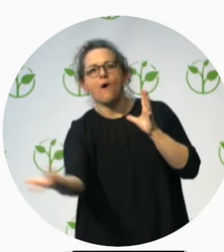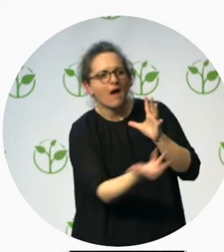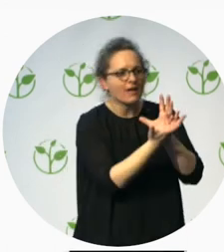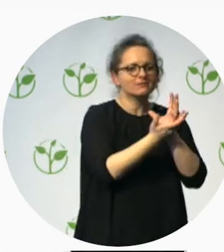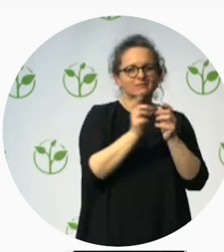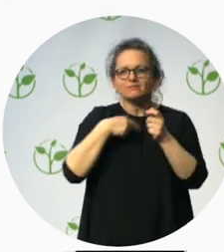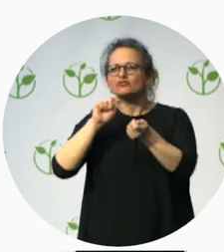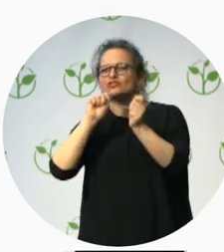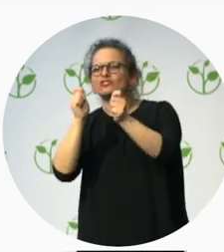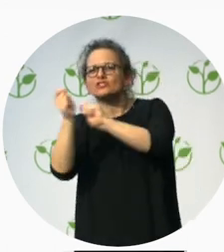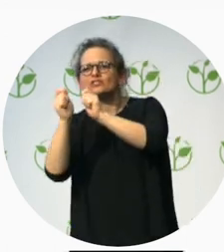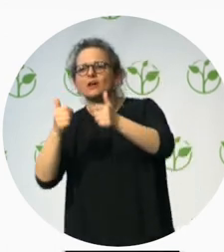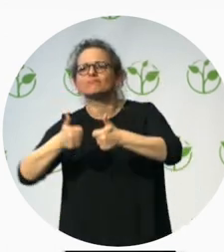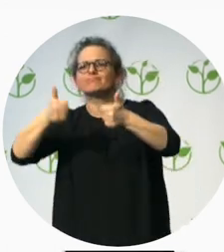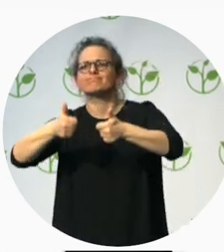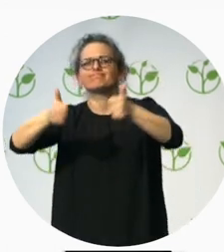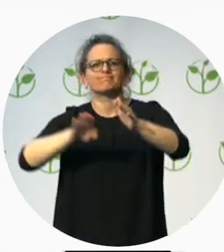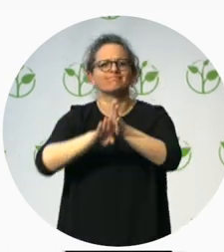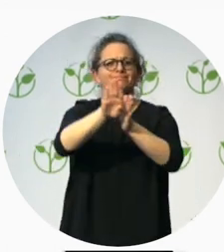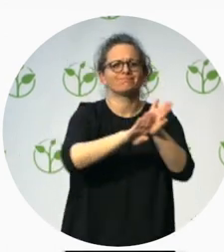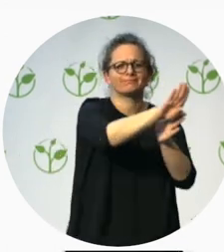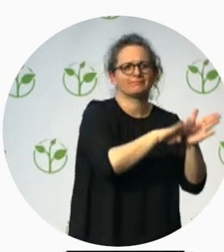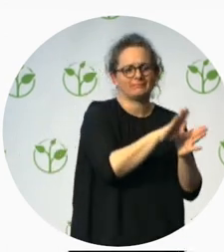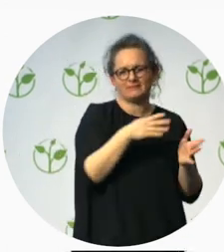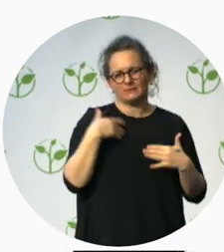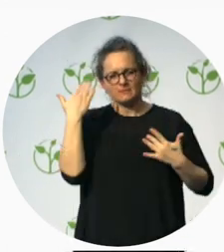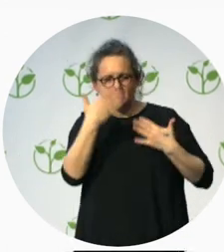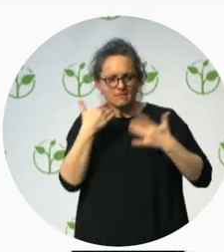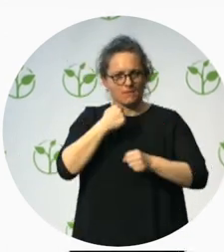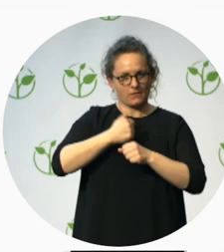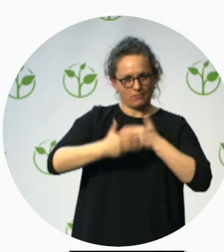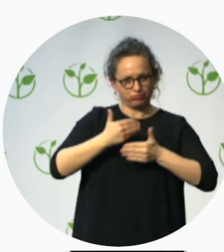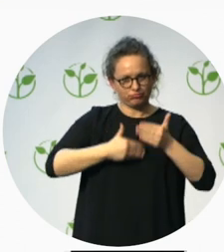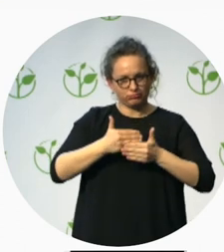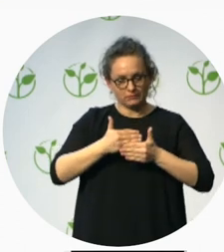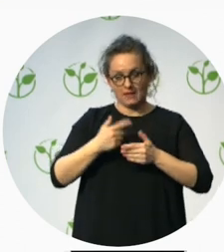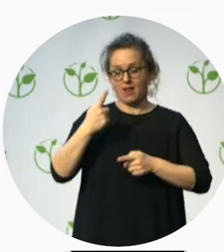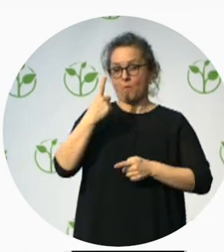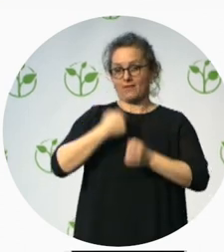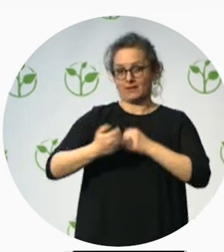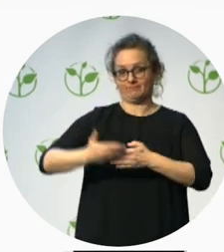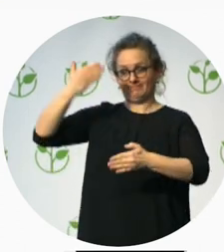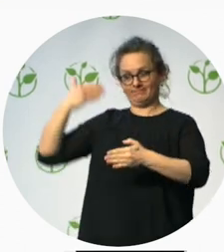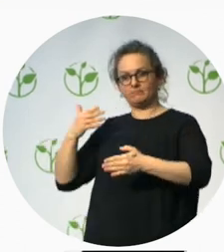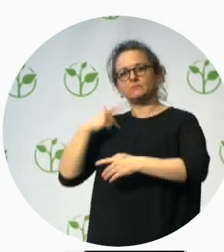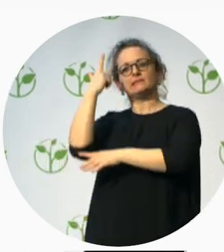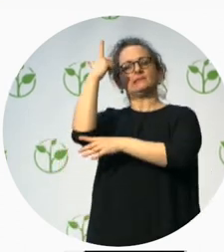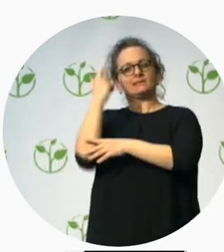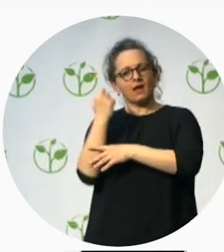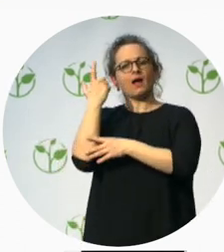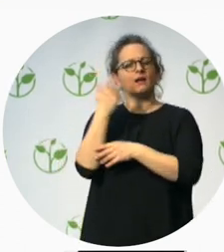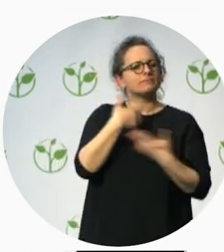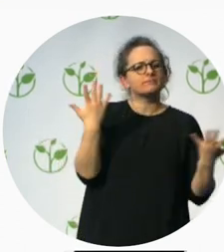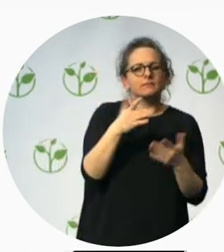in 2017 to promote employment for persons with disability through 7